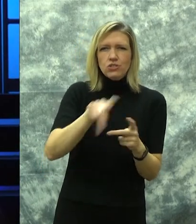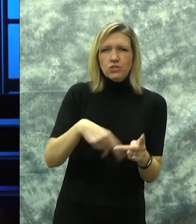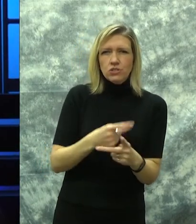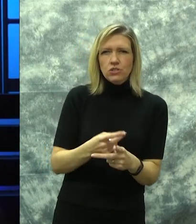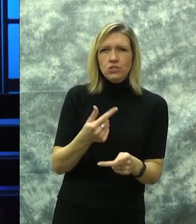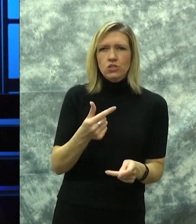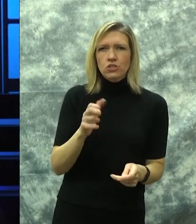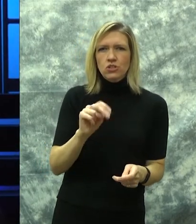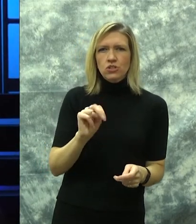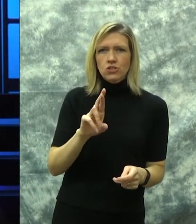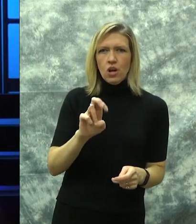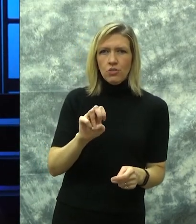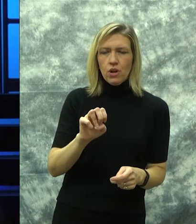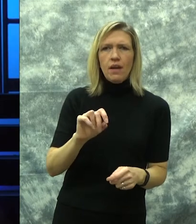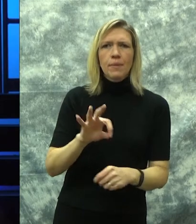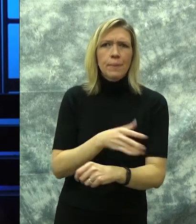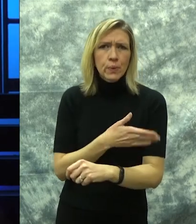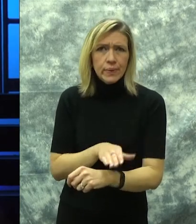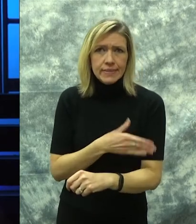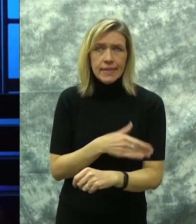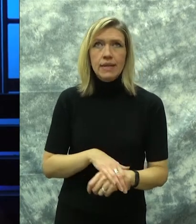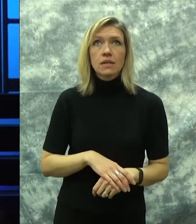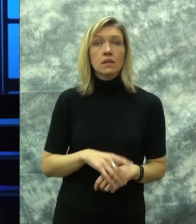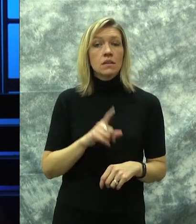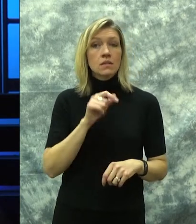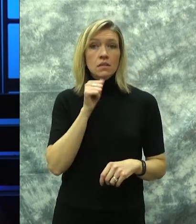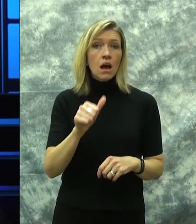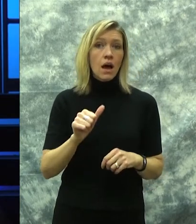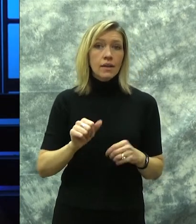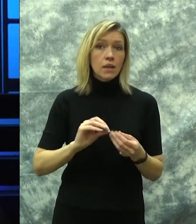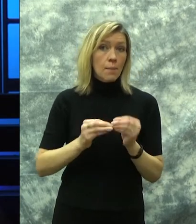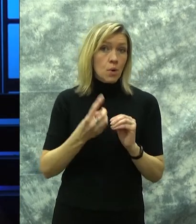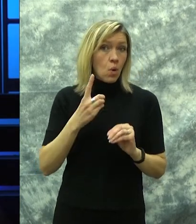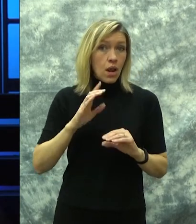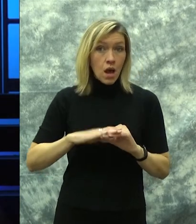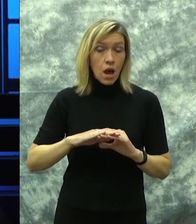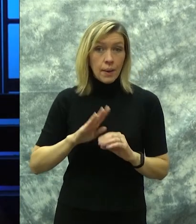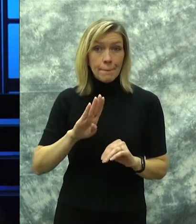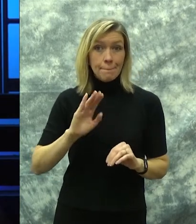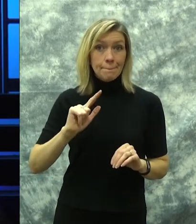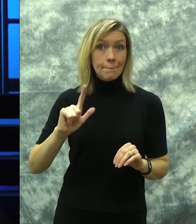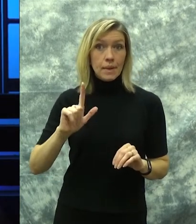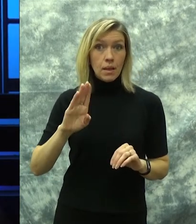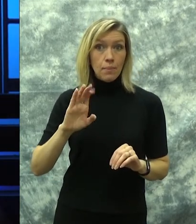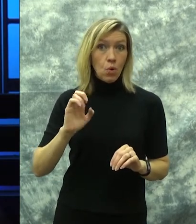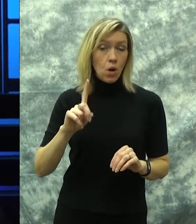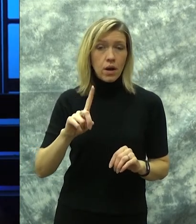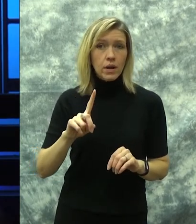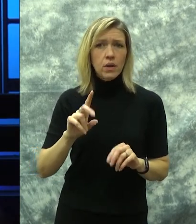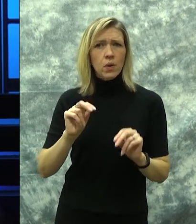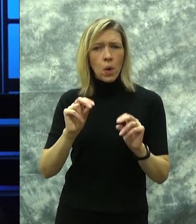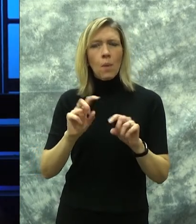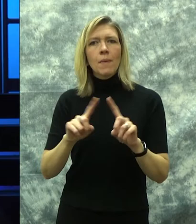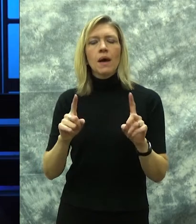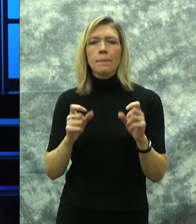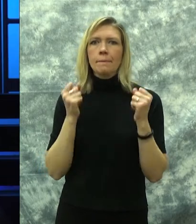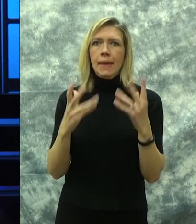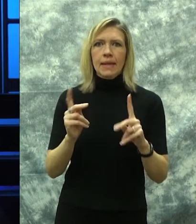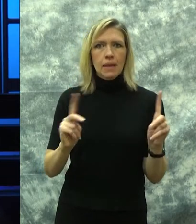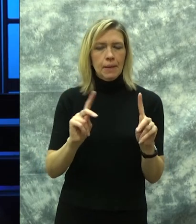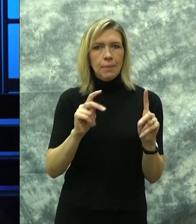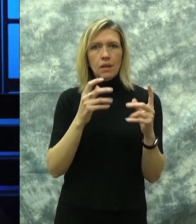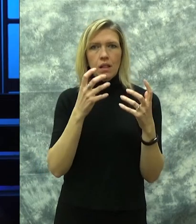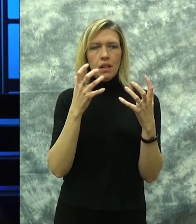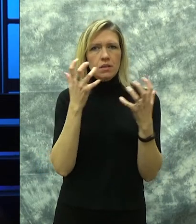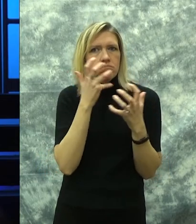1 on Billboard, but he's gone to number 1 for hundreds of thousands of people. And yes. What a great opportunity to pick up some Daniel Neymar music in your